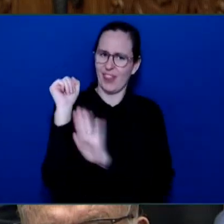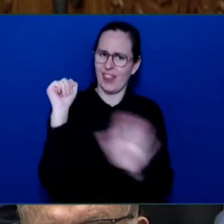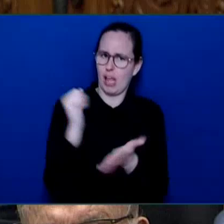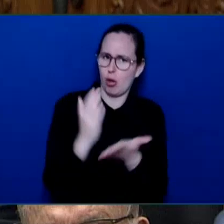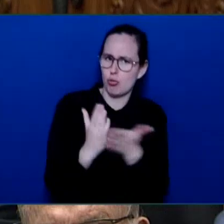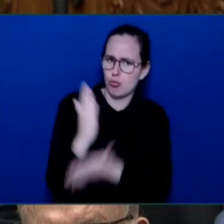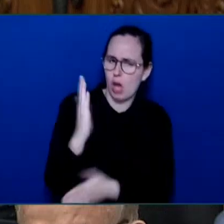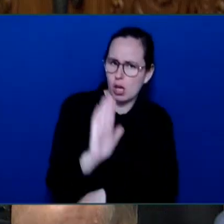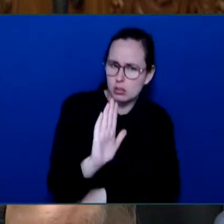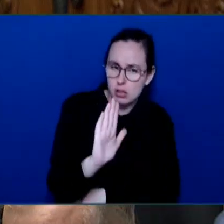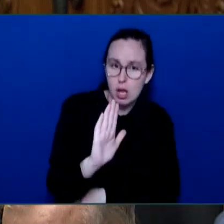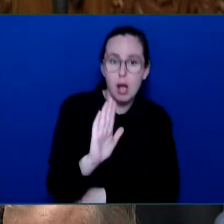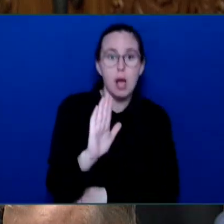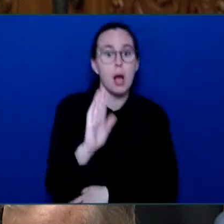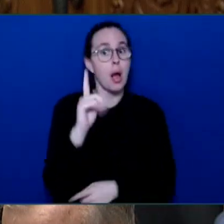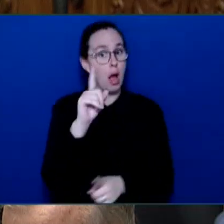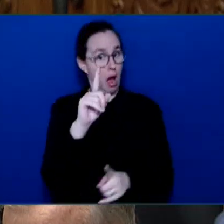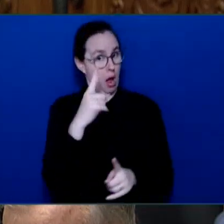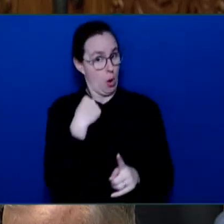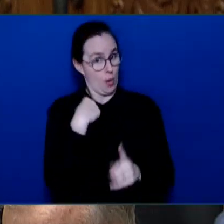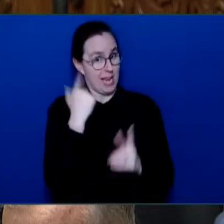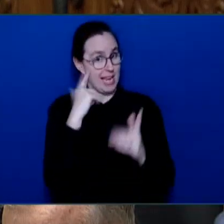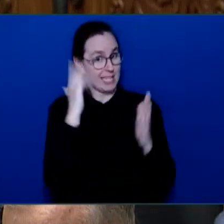of violence